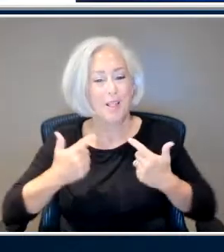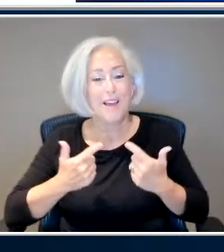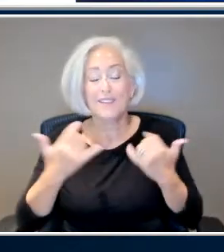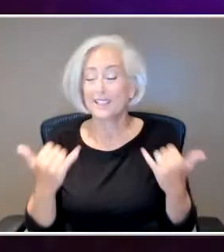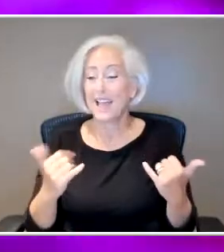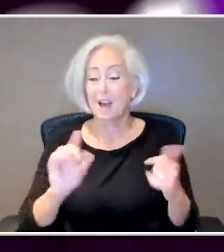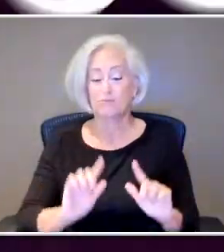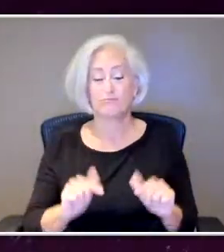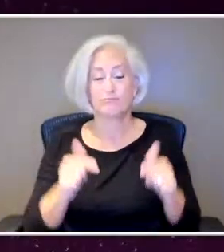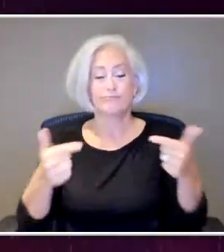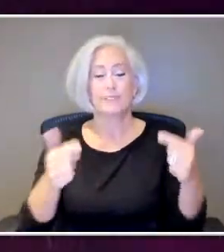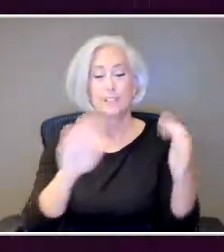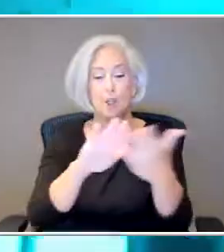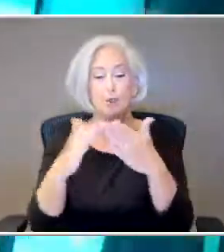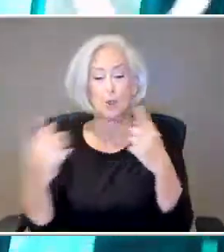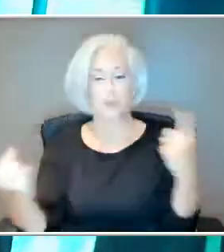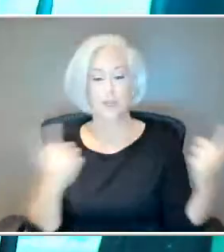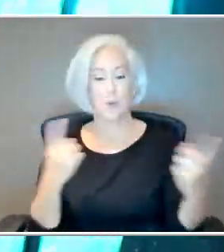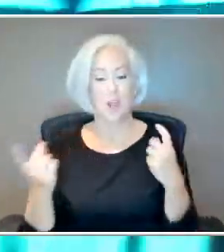morning.